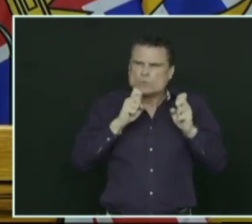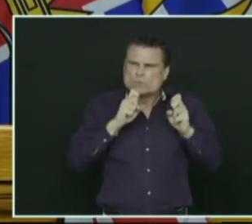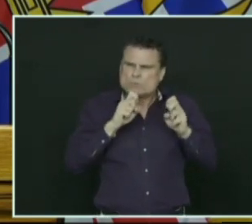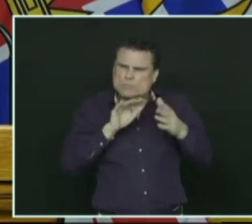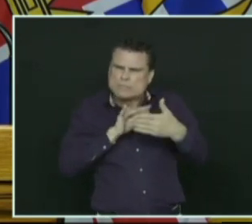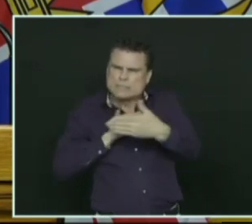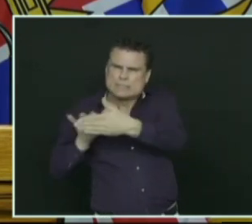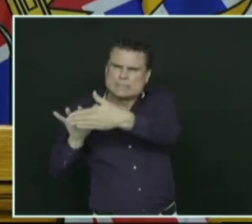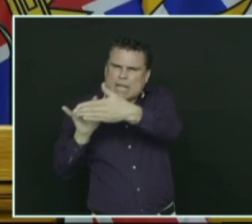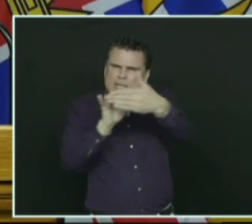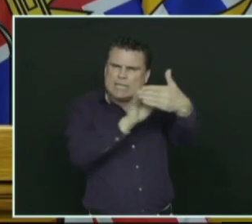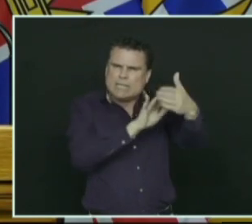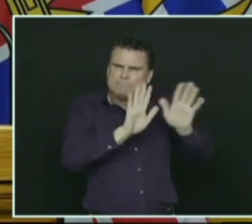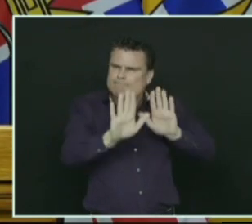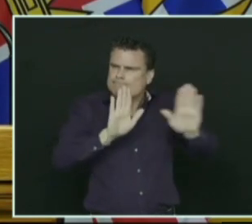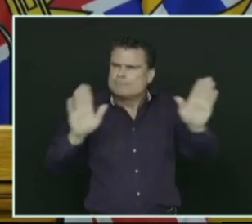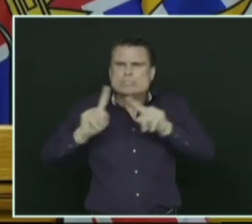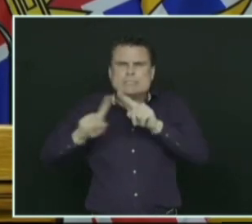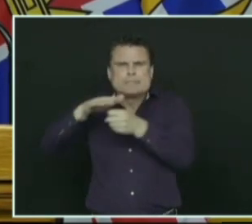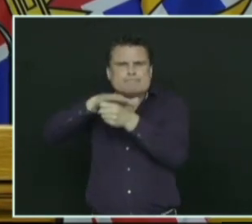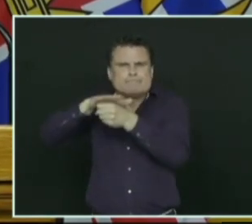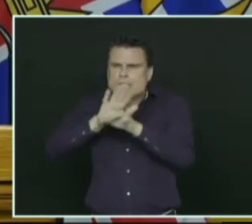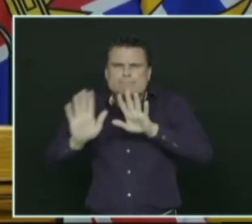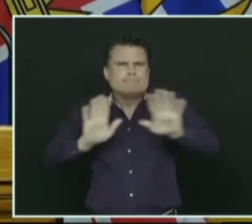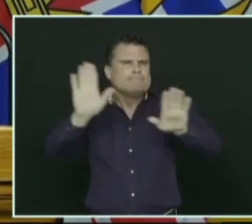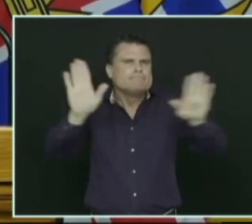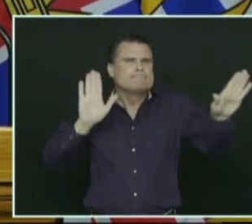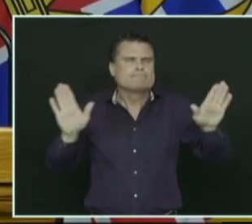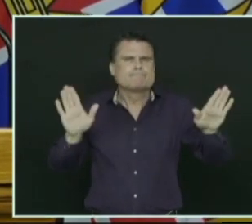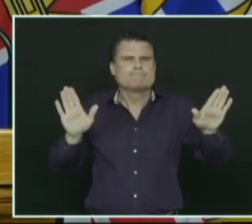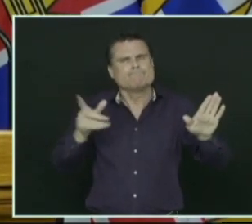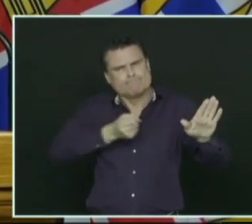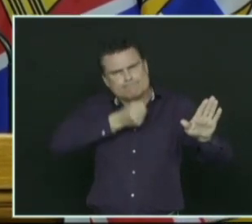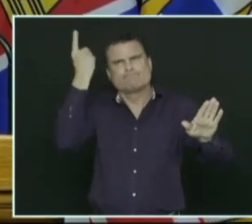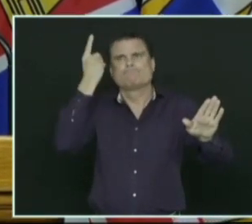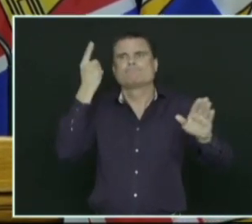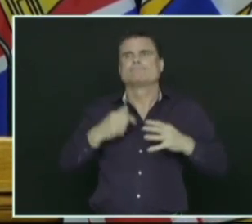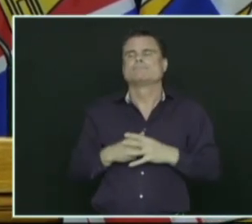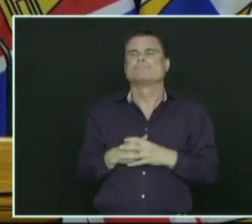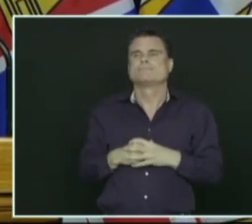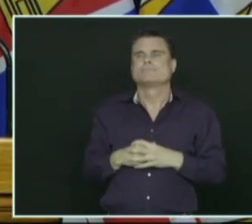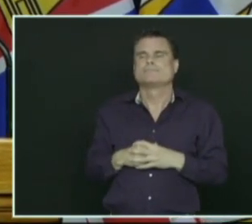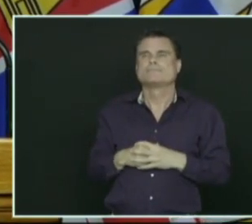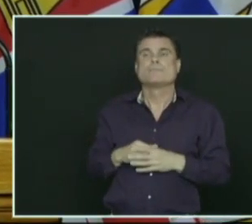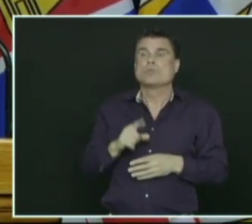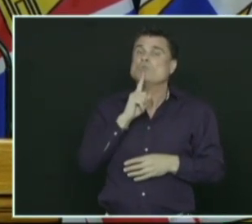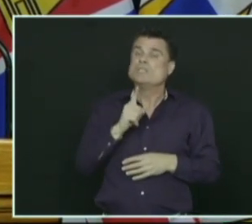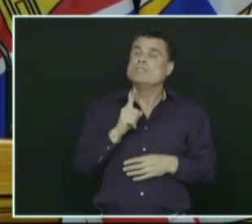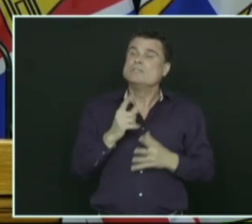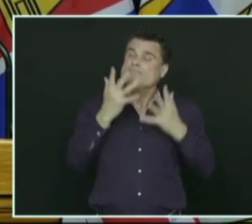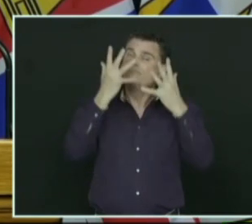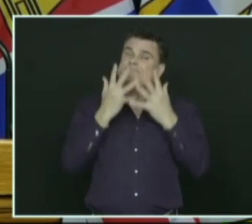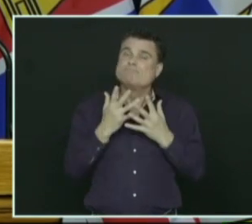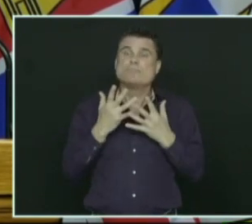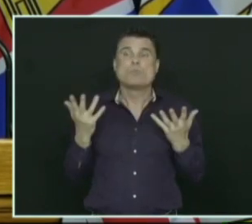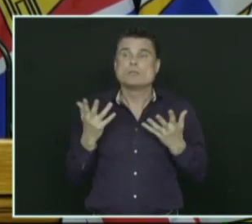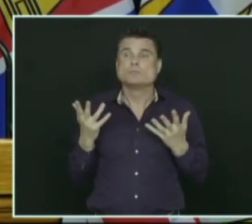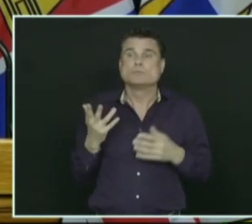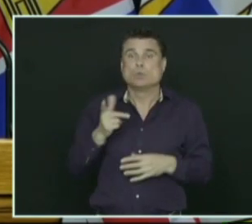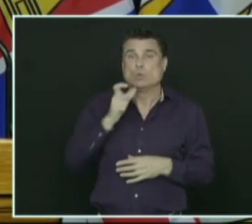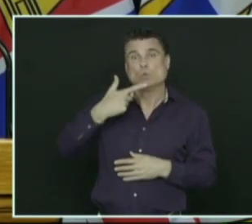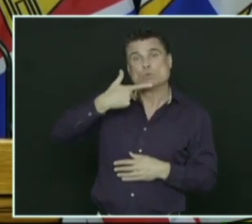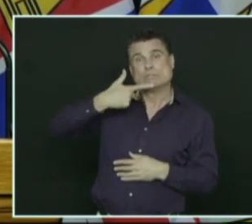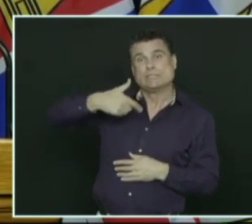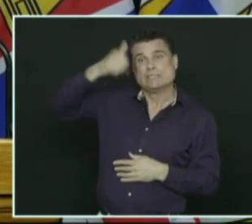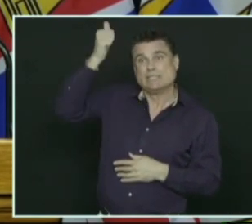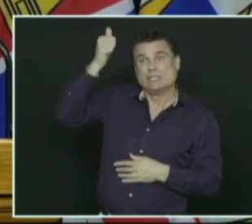I guess this is for Dr. Henry. Thank you for taking my question. But at what point are you going to start cracking down on Defiant Wingnuts who claim